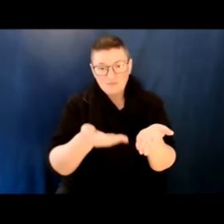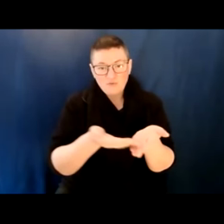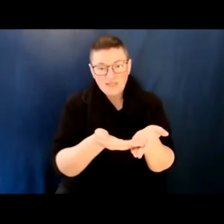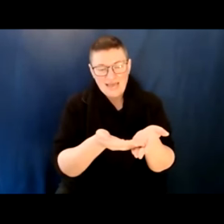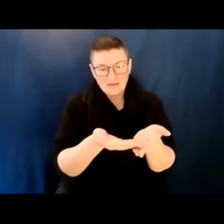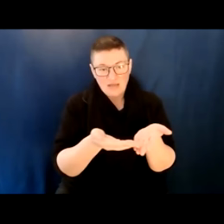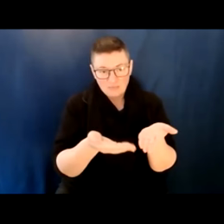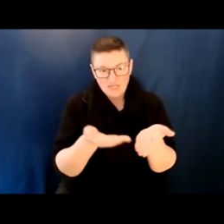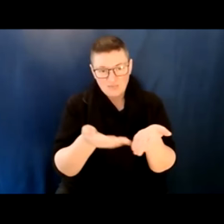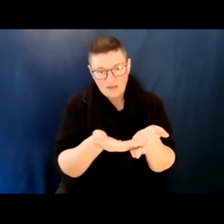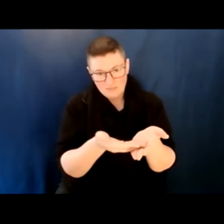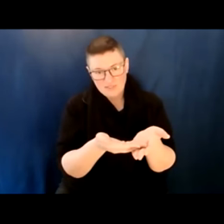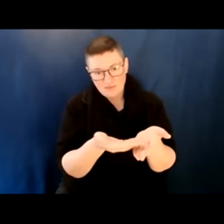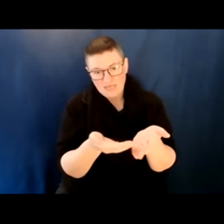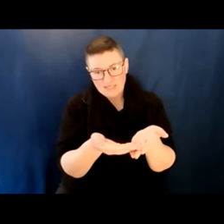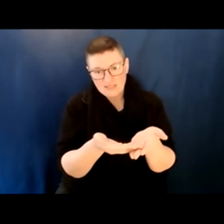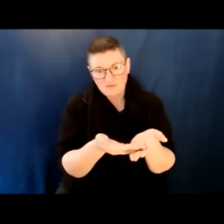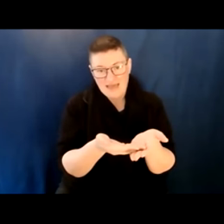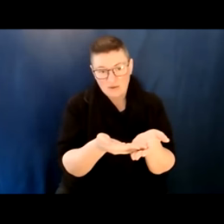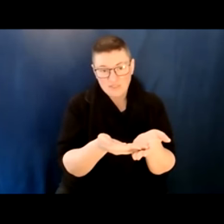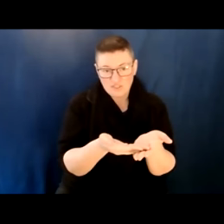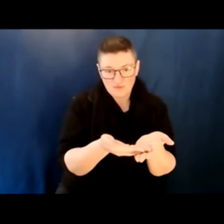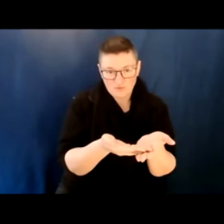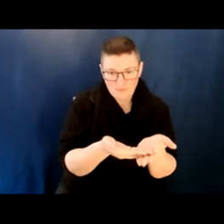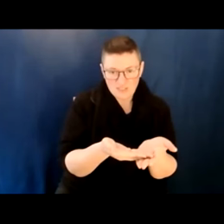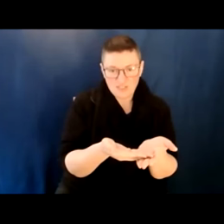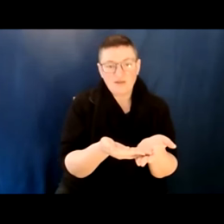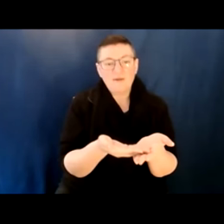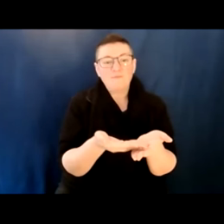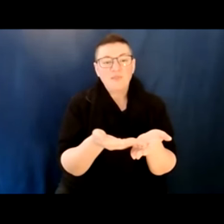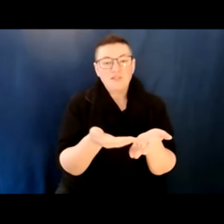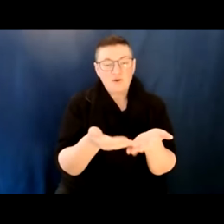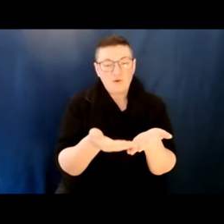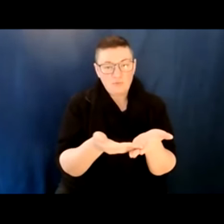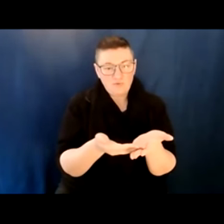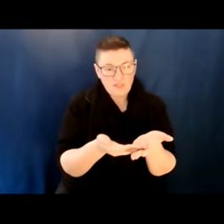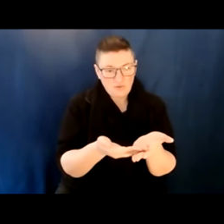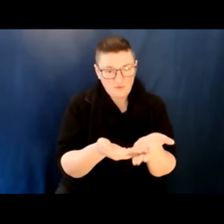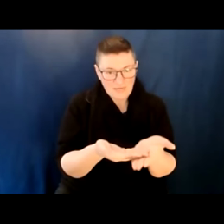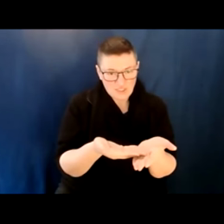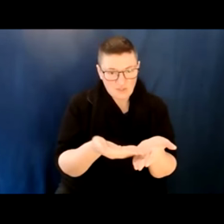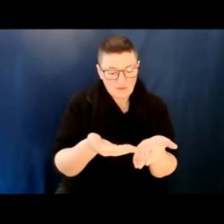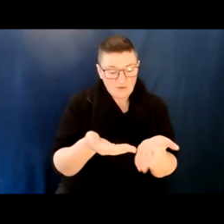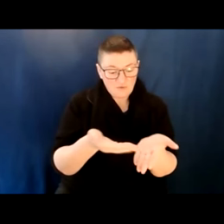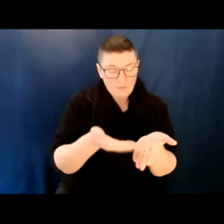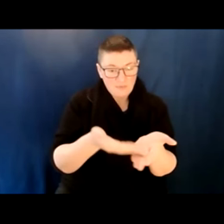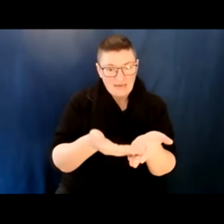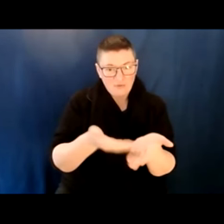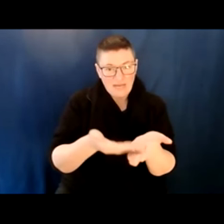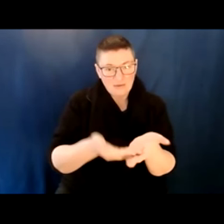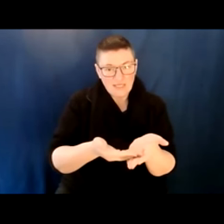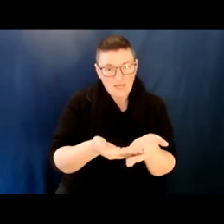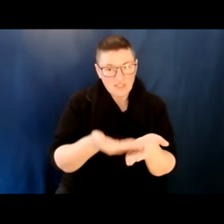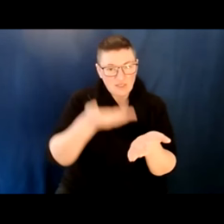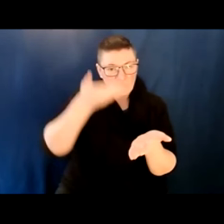means of moving that object becomes a means of acquisition of new information. So you're moving new information from